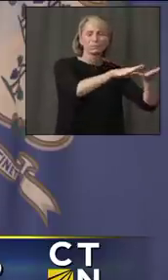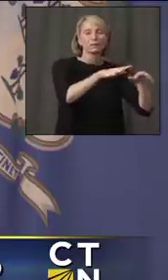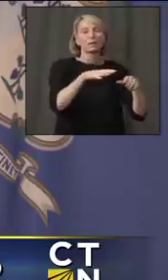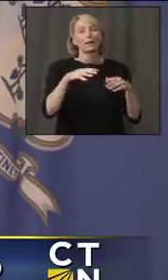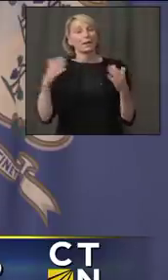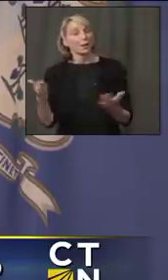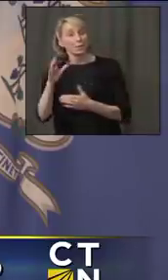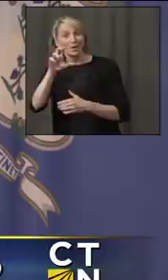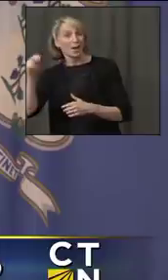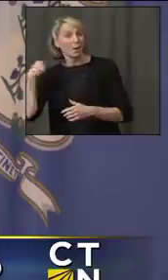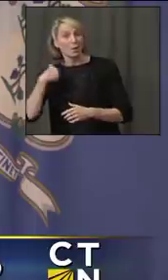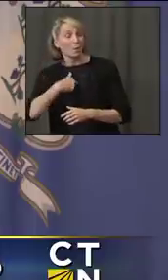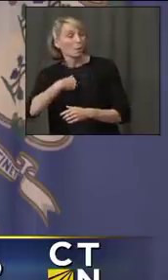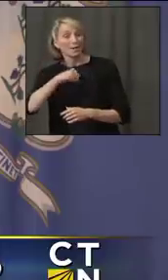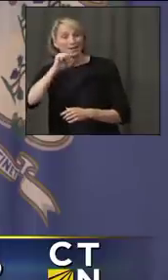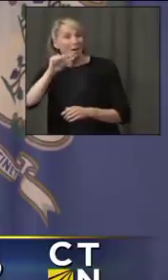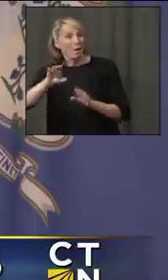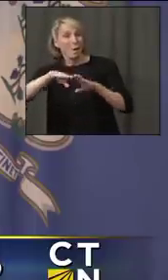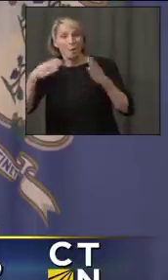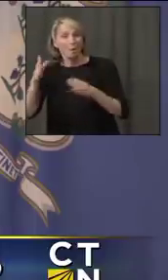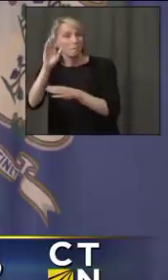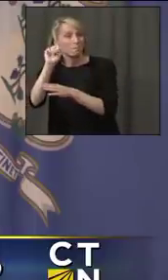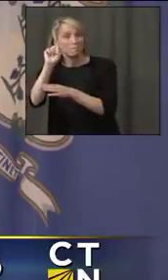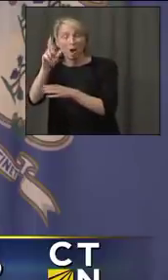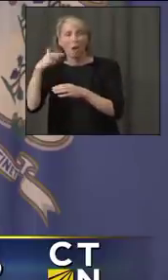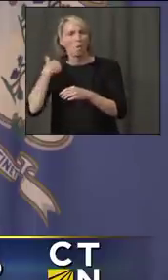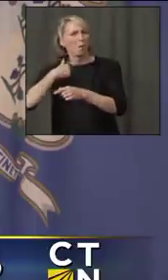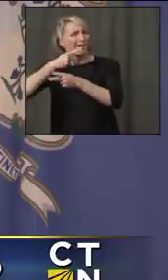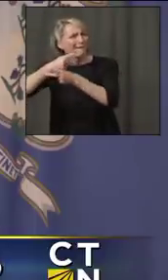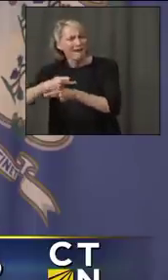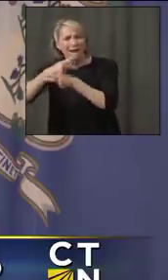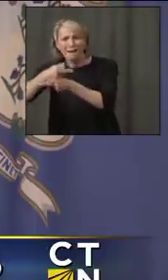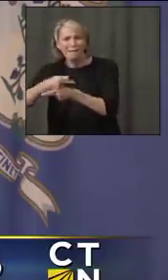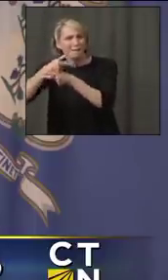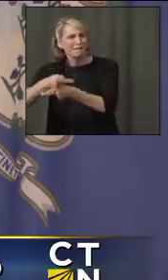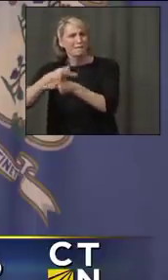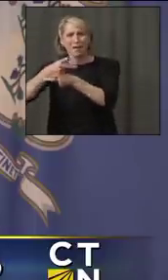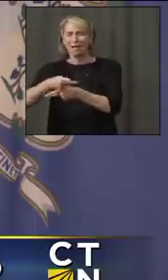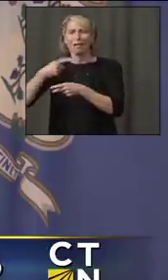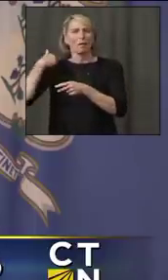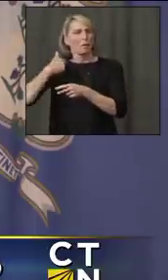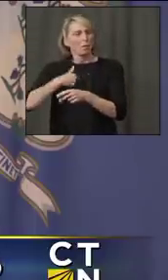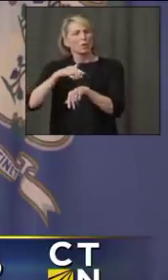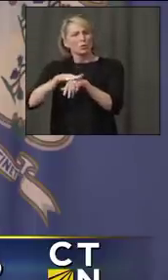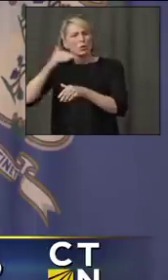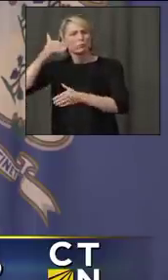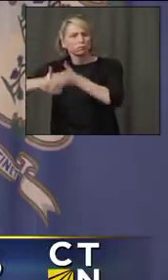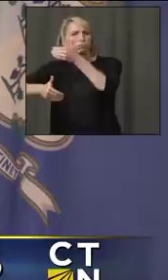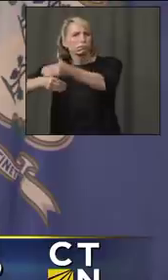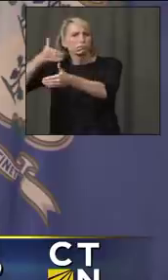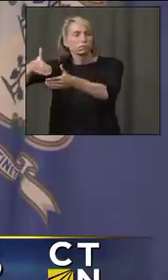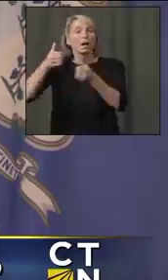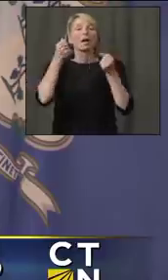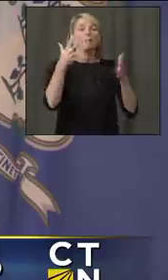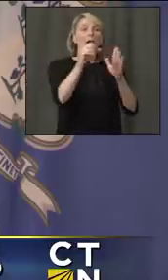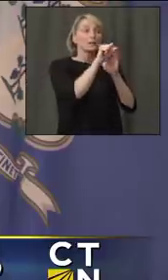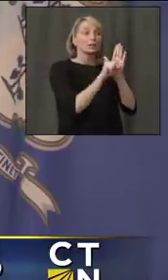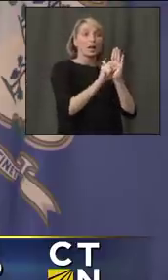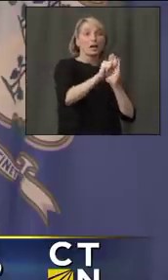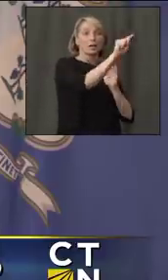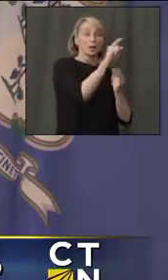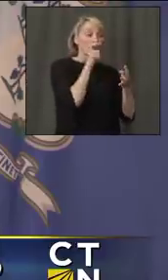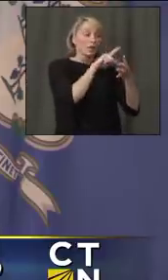restaurant capacity back down to 50%. Ours is at 50% right now, and strongly recommending if you can get an